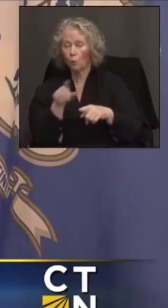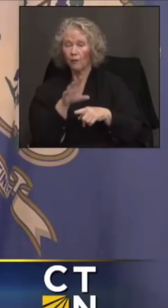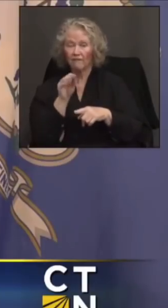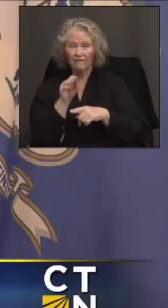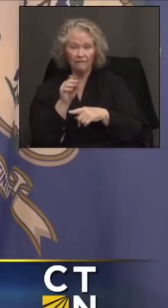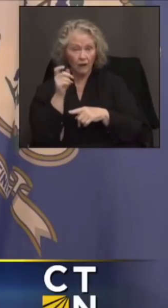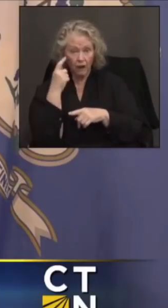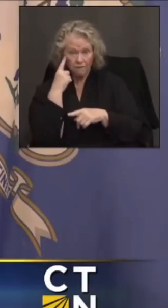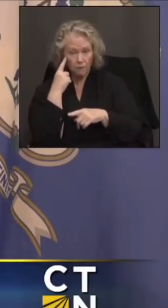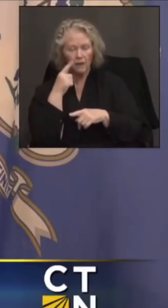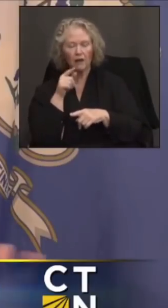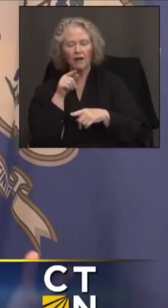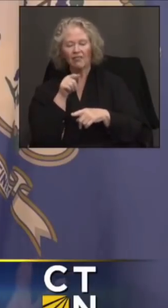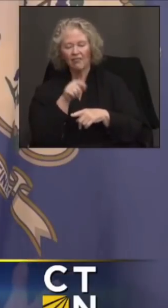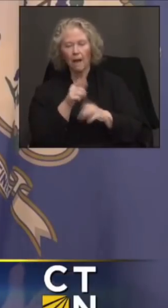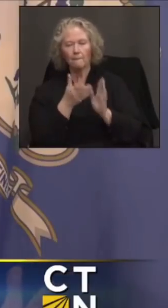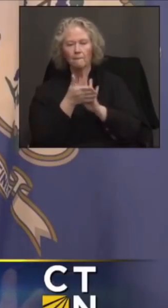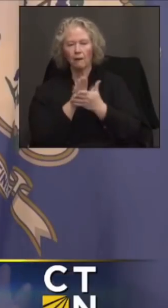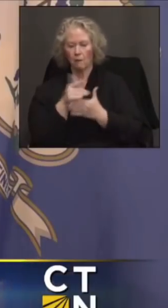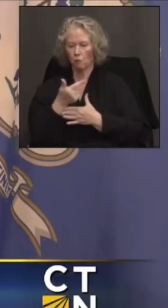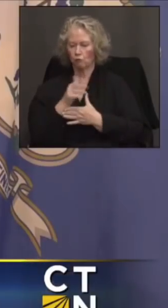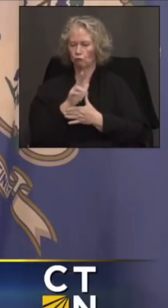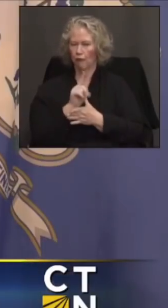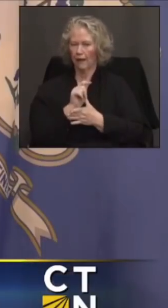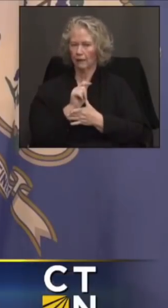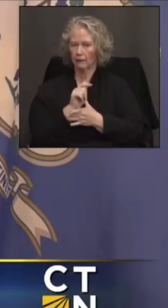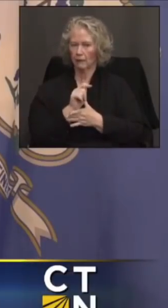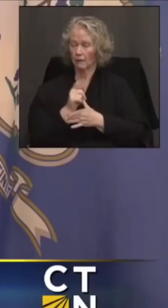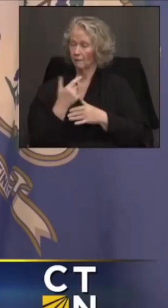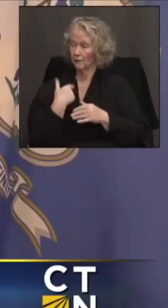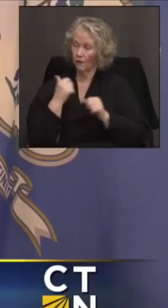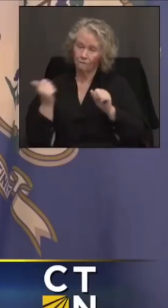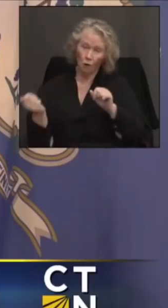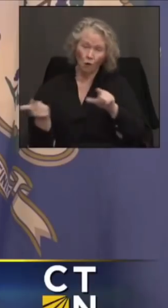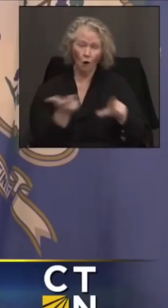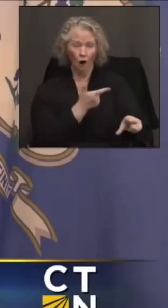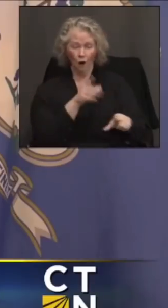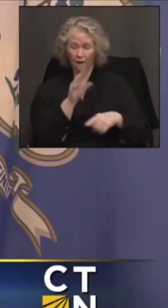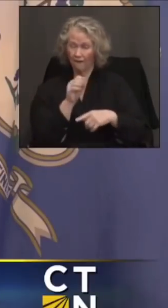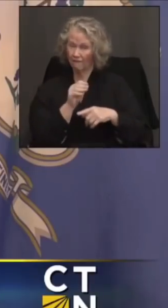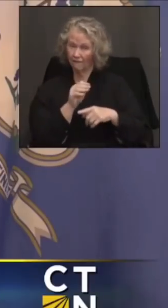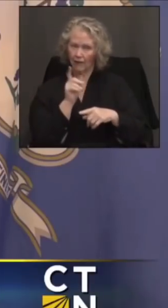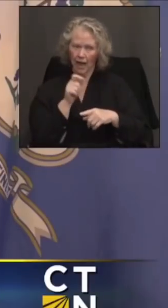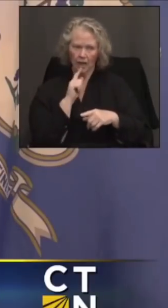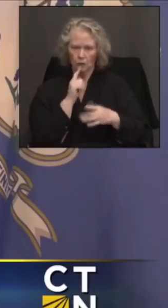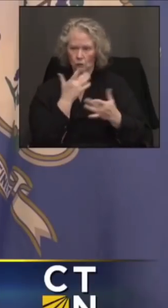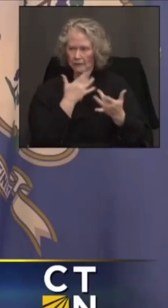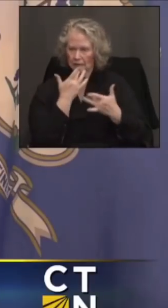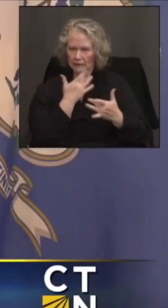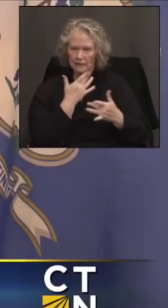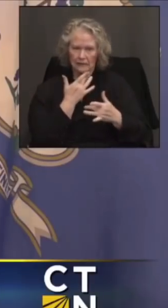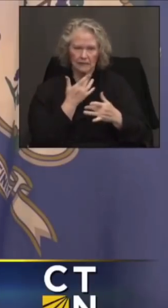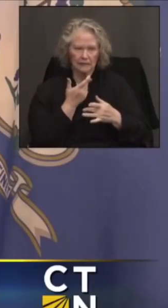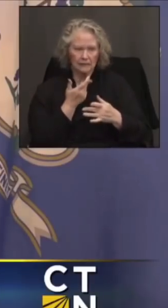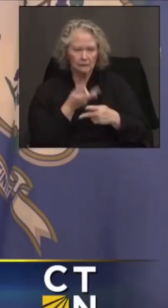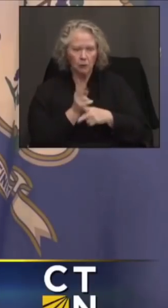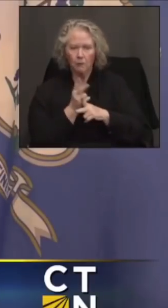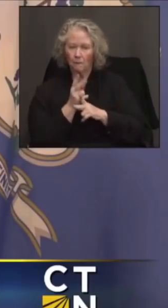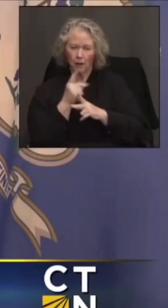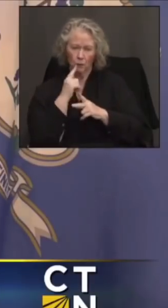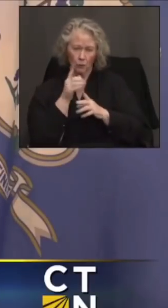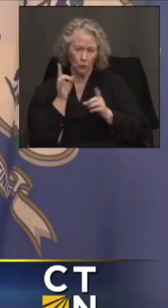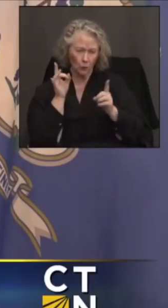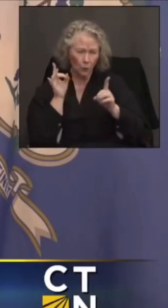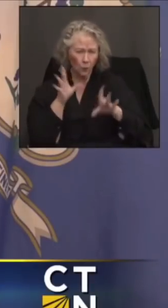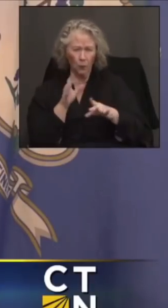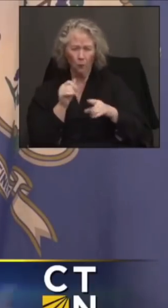into a grant. Because you've got 50 governments, all of whom had to borrow at the end of the day because the unemployment rate kicked up so badly 8 months